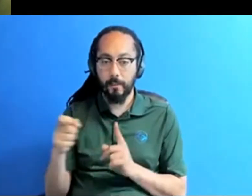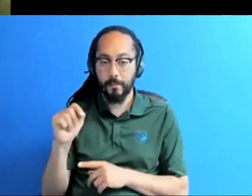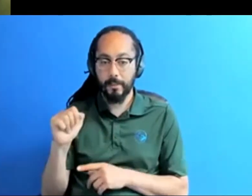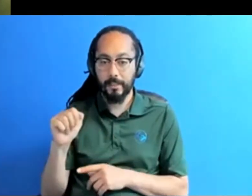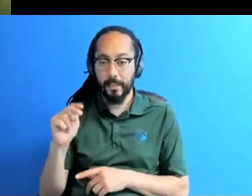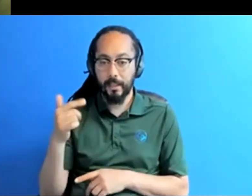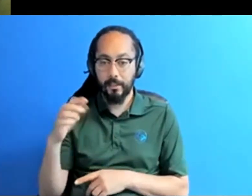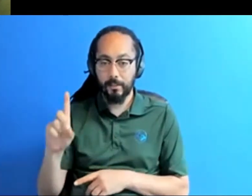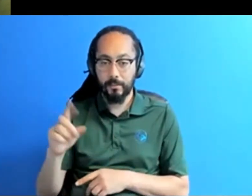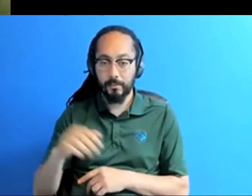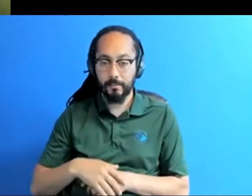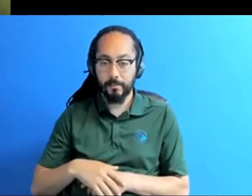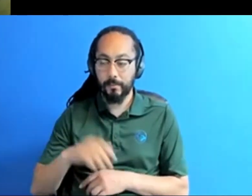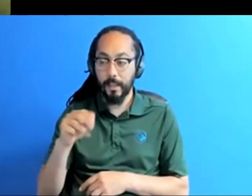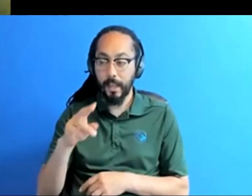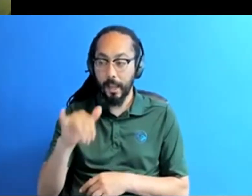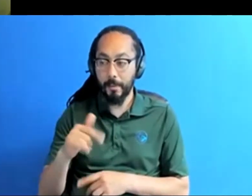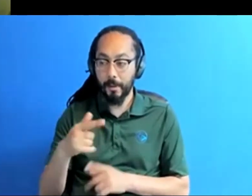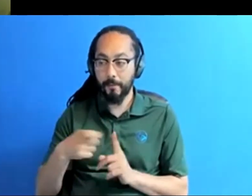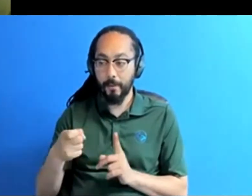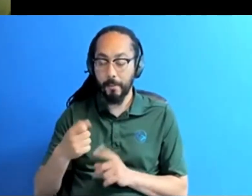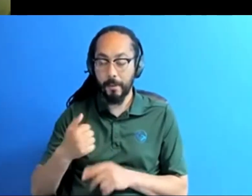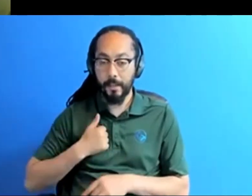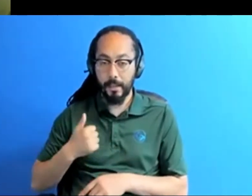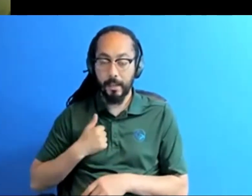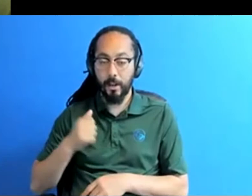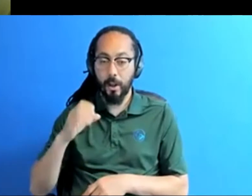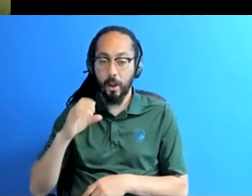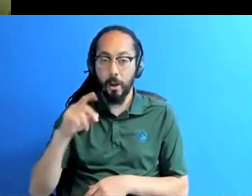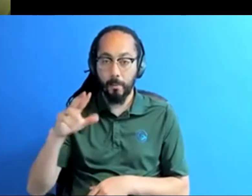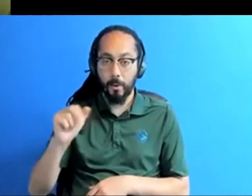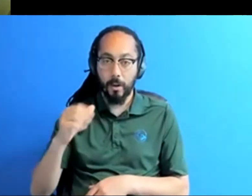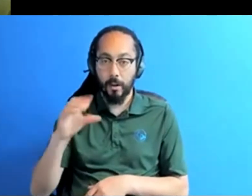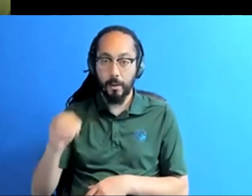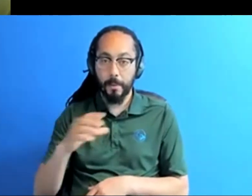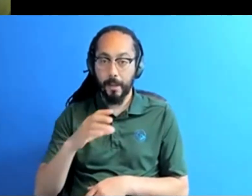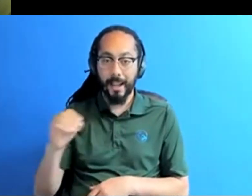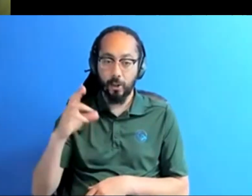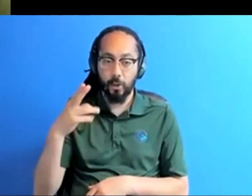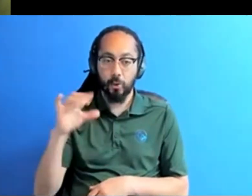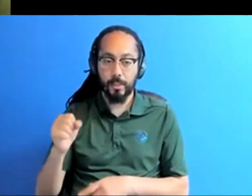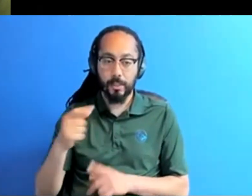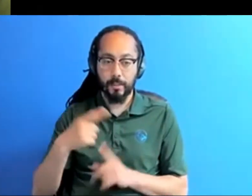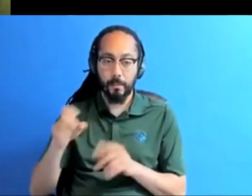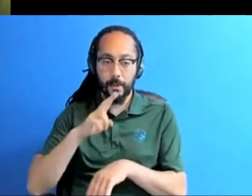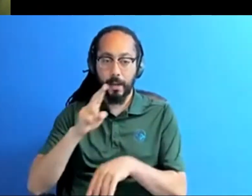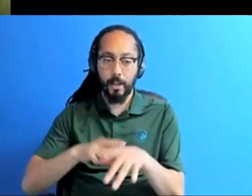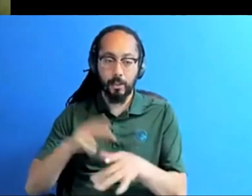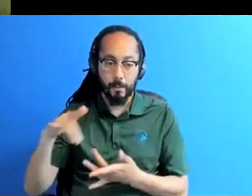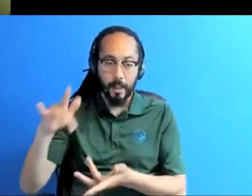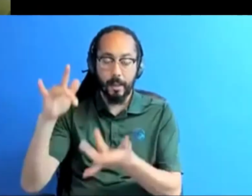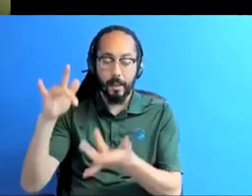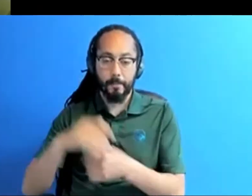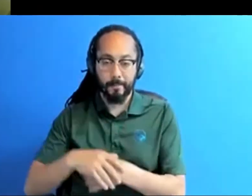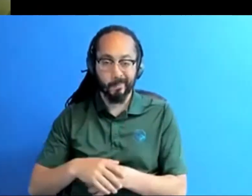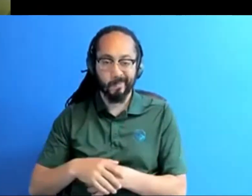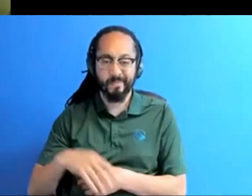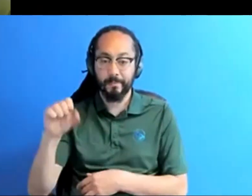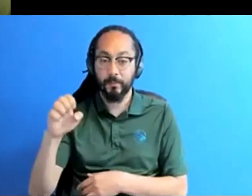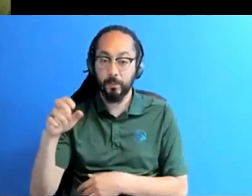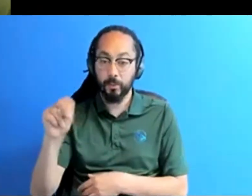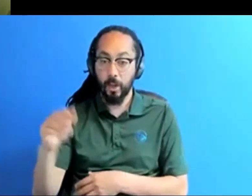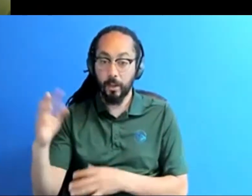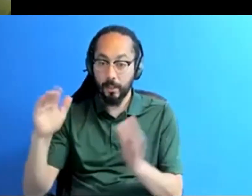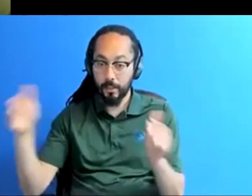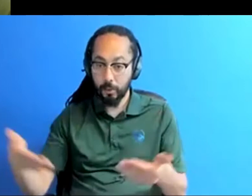the Canadian Opera Company, and Chris from the National Ballet. Starting off with Sean, introductions, and then we'll